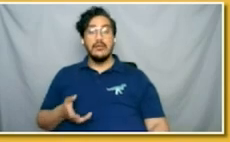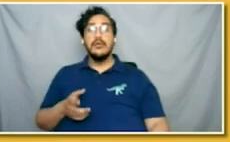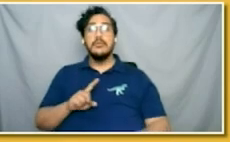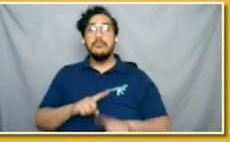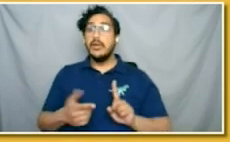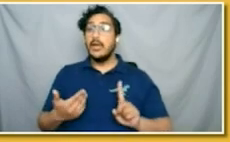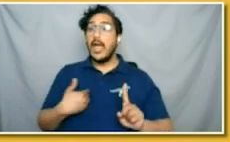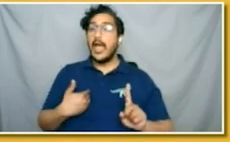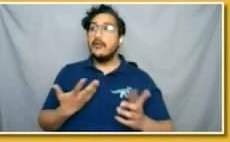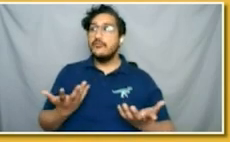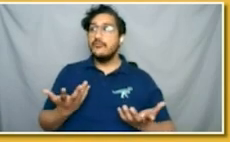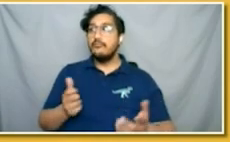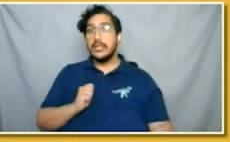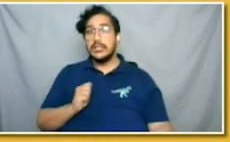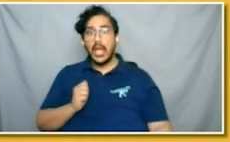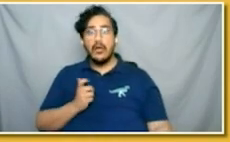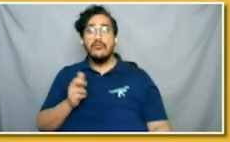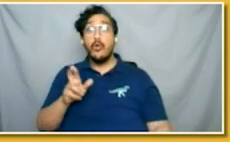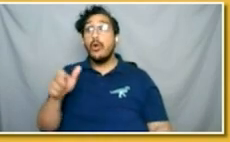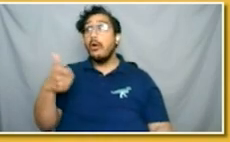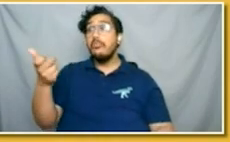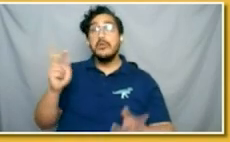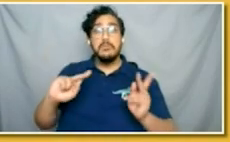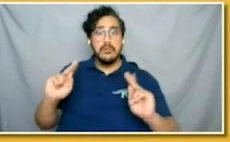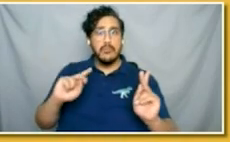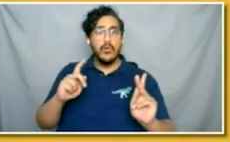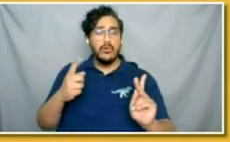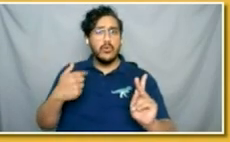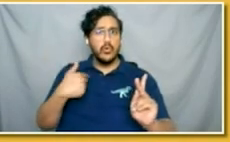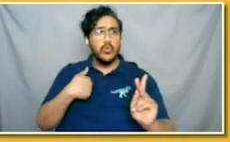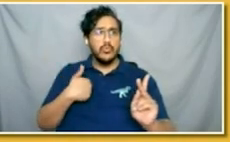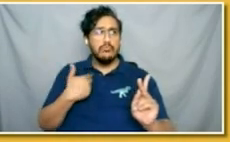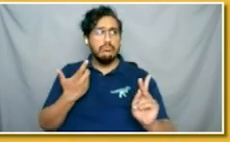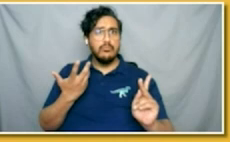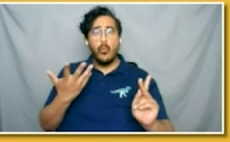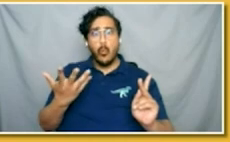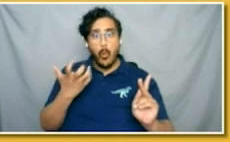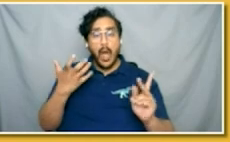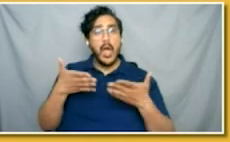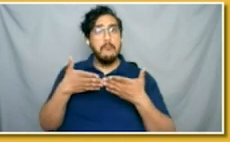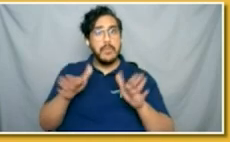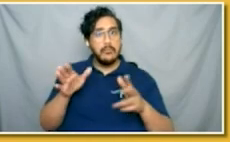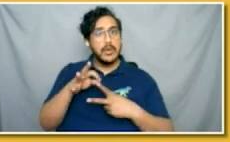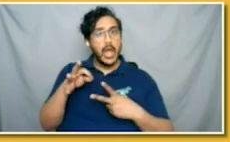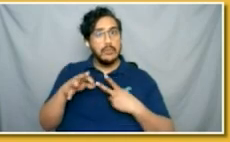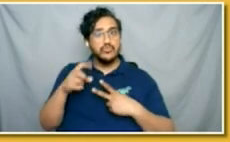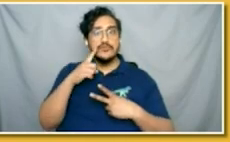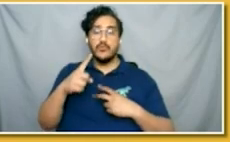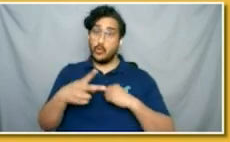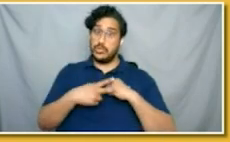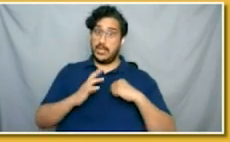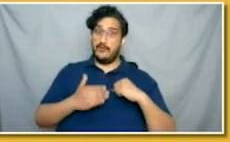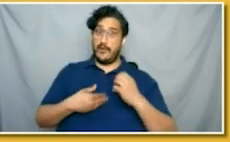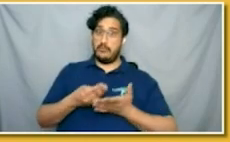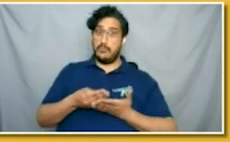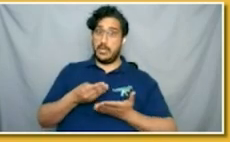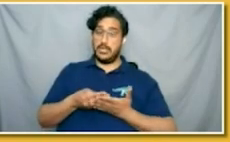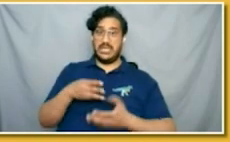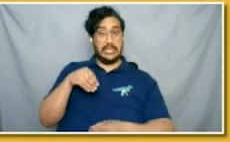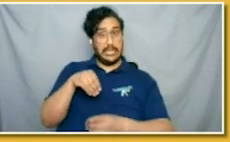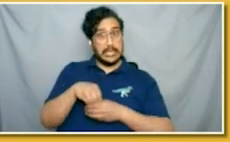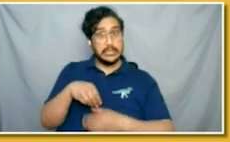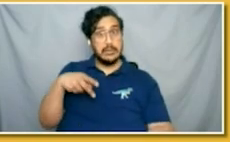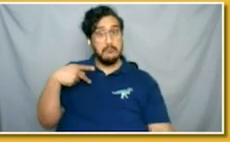banking option to, you know, to save our money at the post office and to have another reason to go